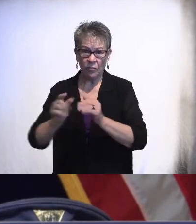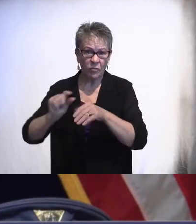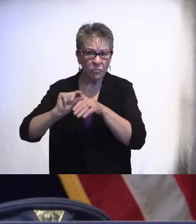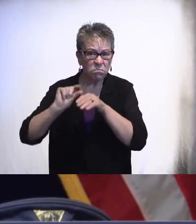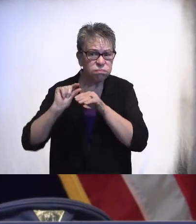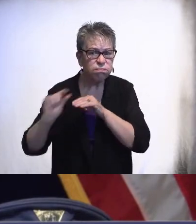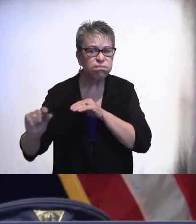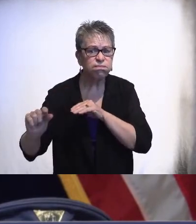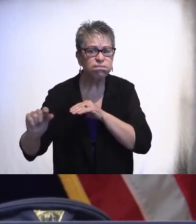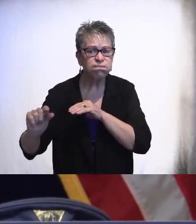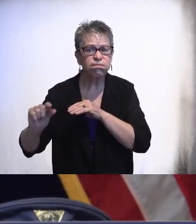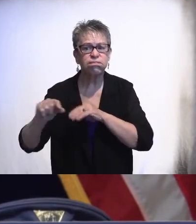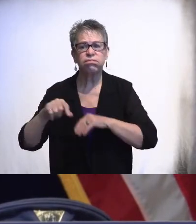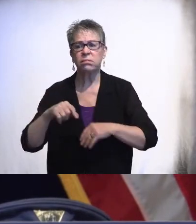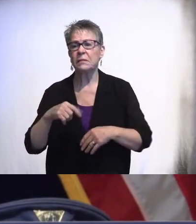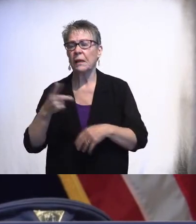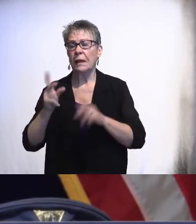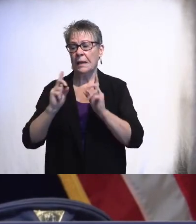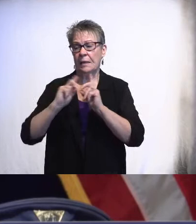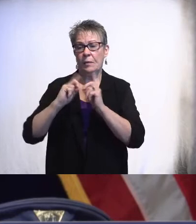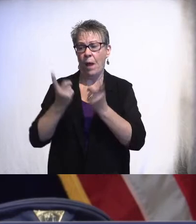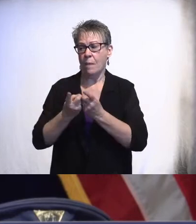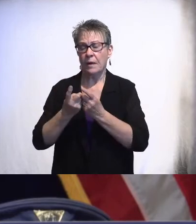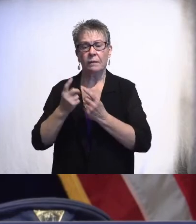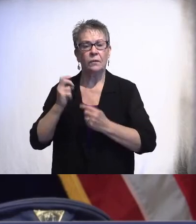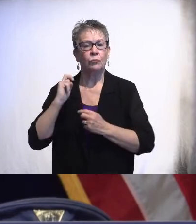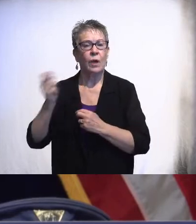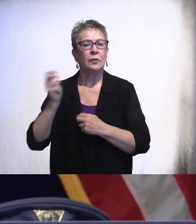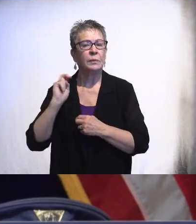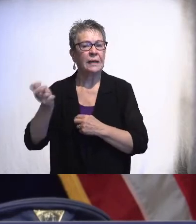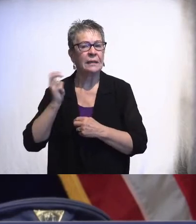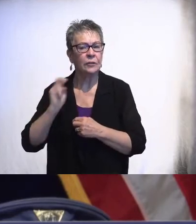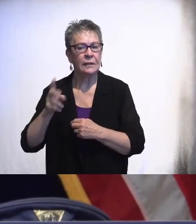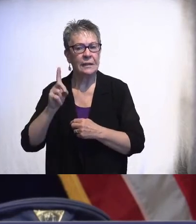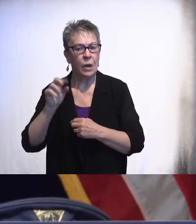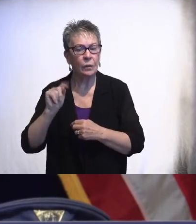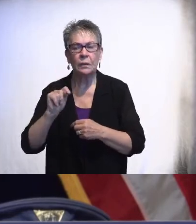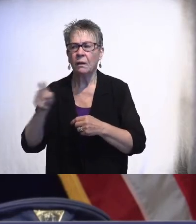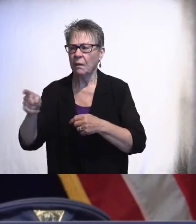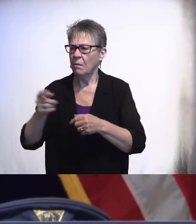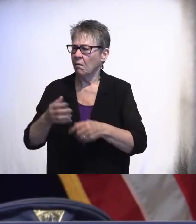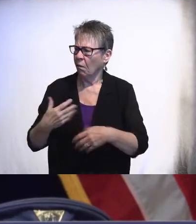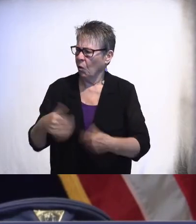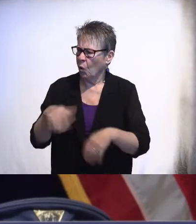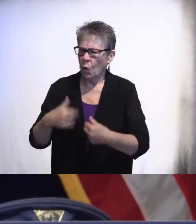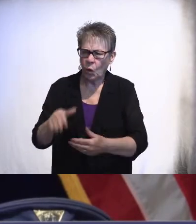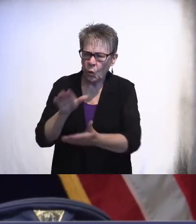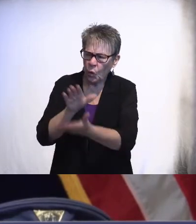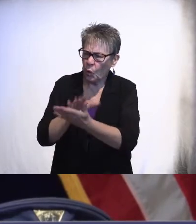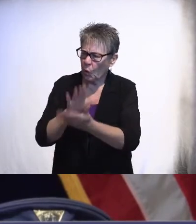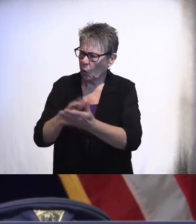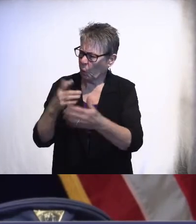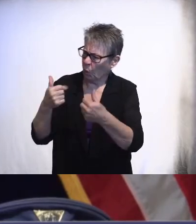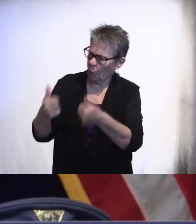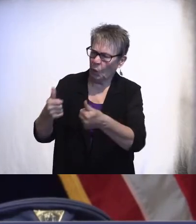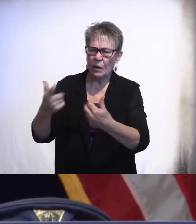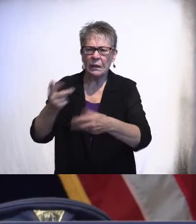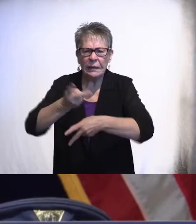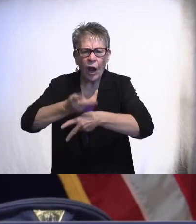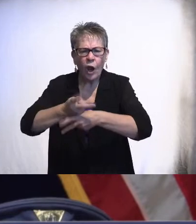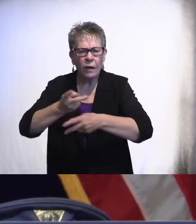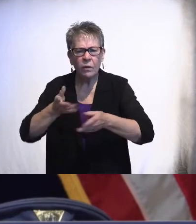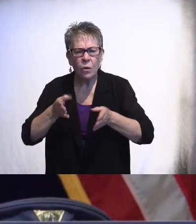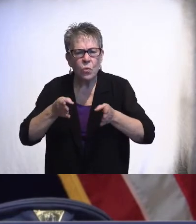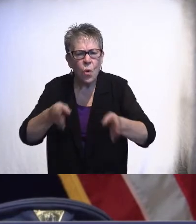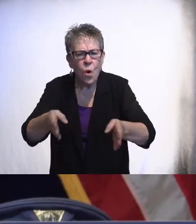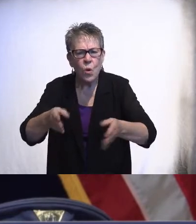Also looking at a possible cold front Friday and Saturday, which hopefully doesn't bring with it any precipitation. I just wanted to thank